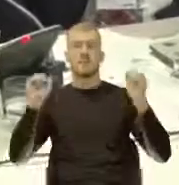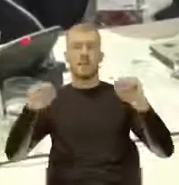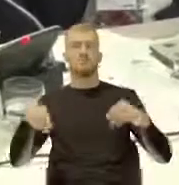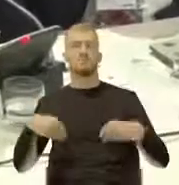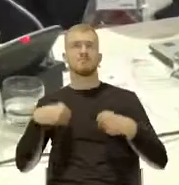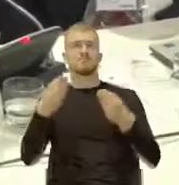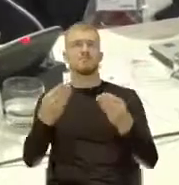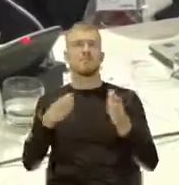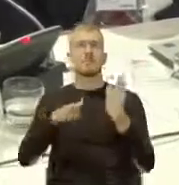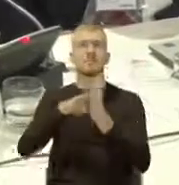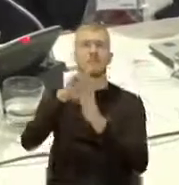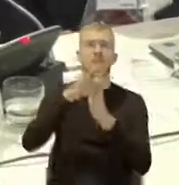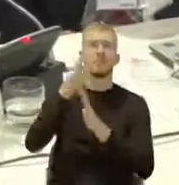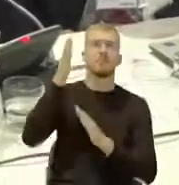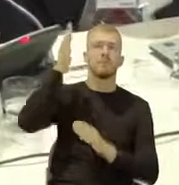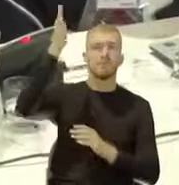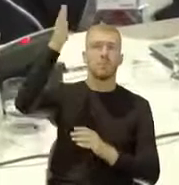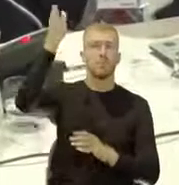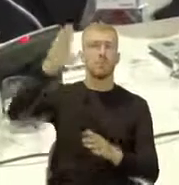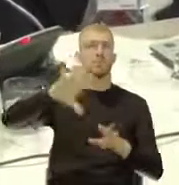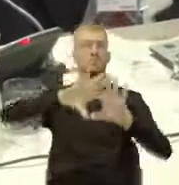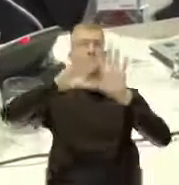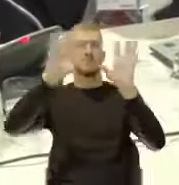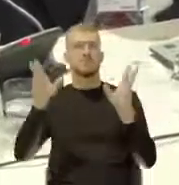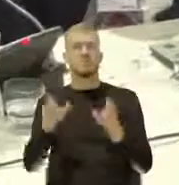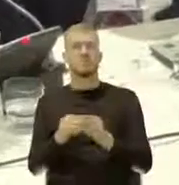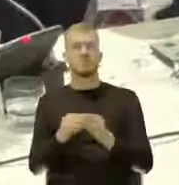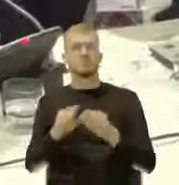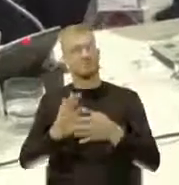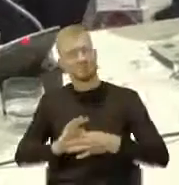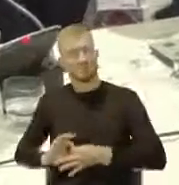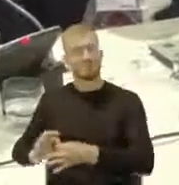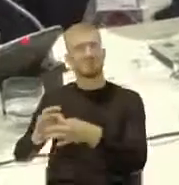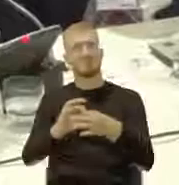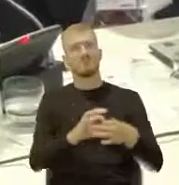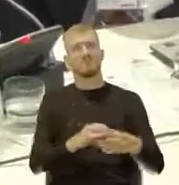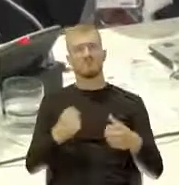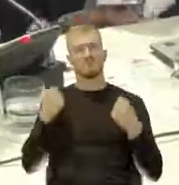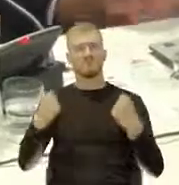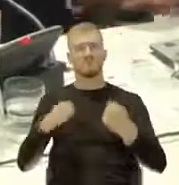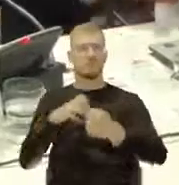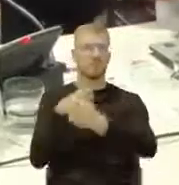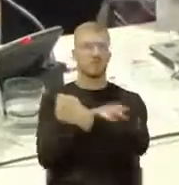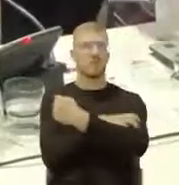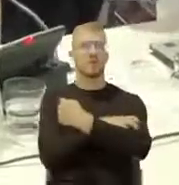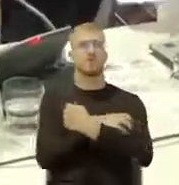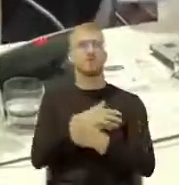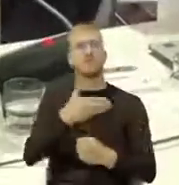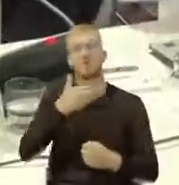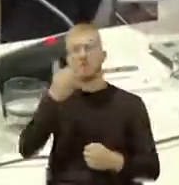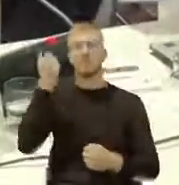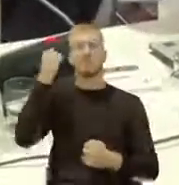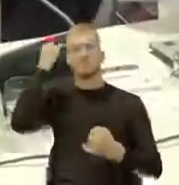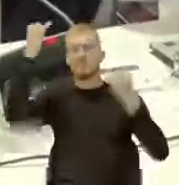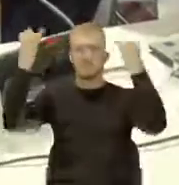stronger and have better ideas for tomorrow. Thank you, everyone. Thank you.